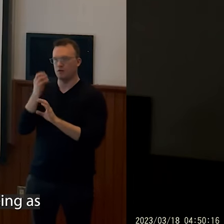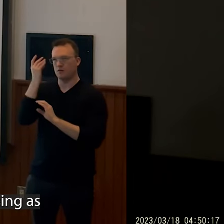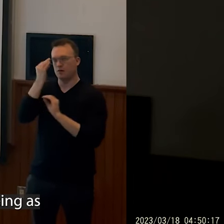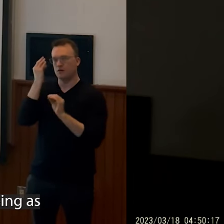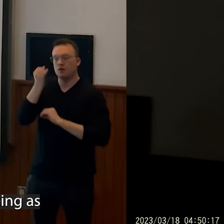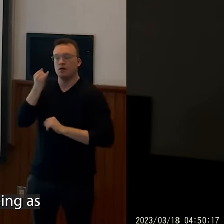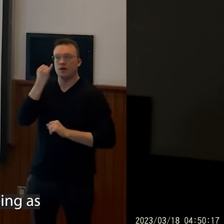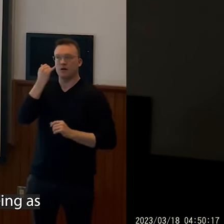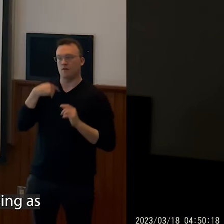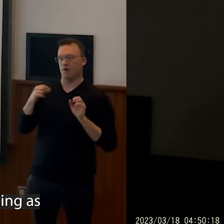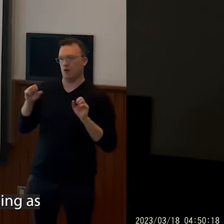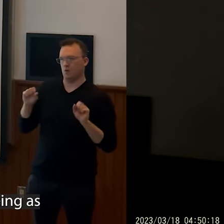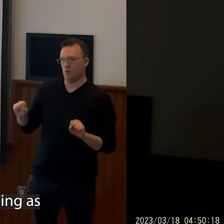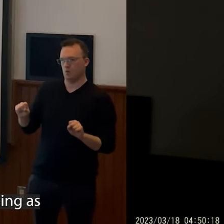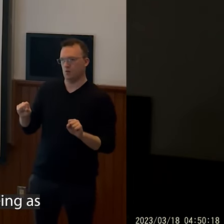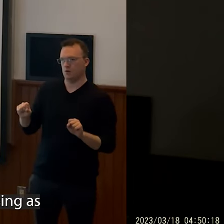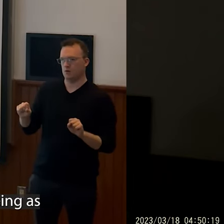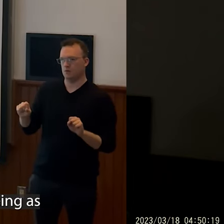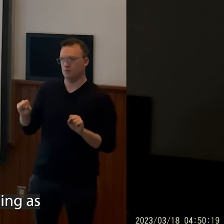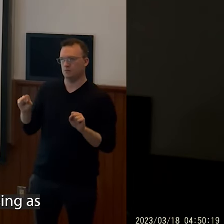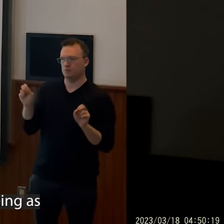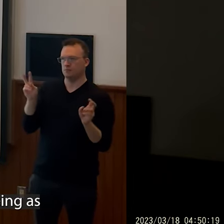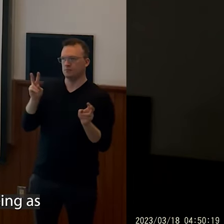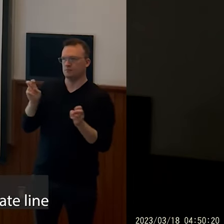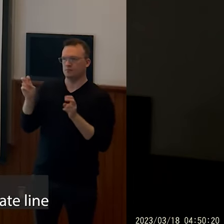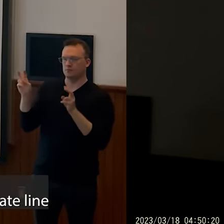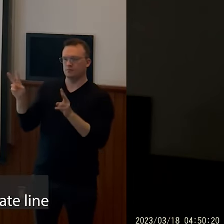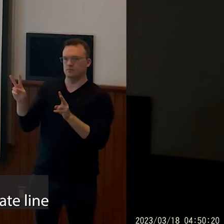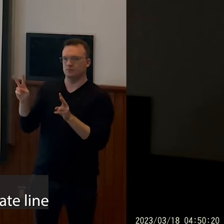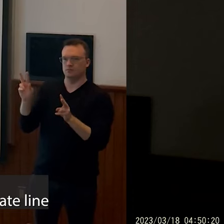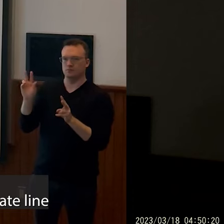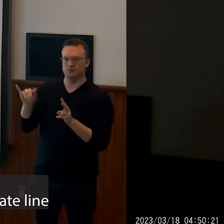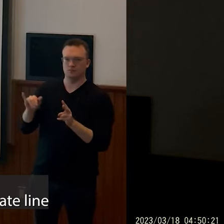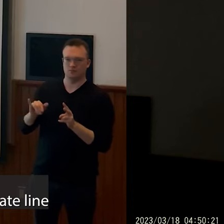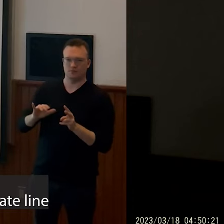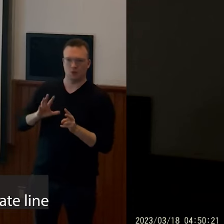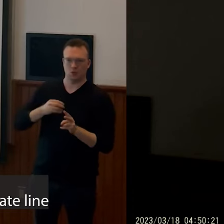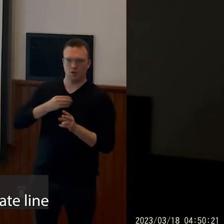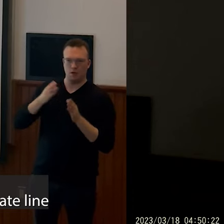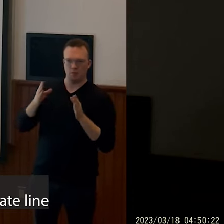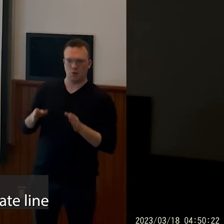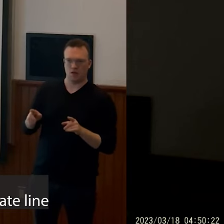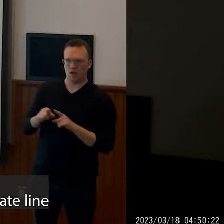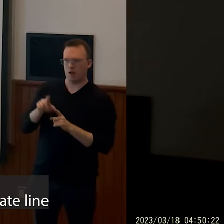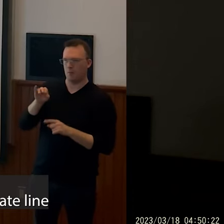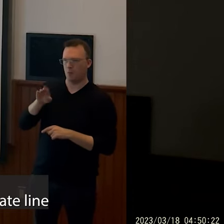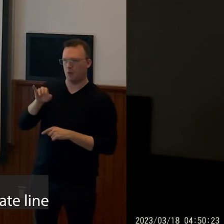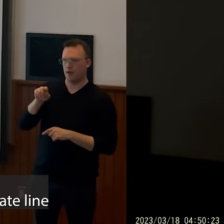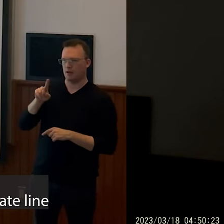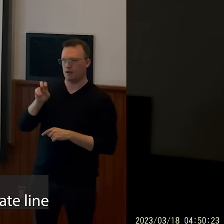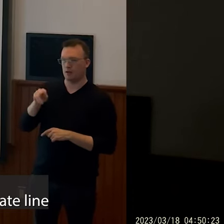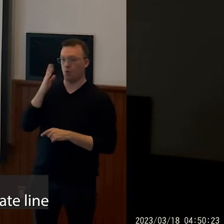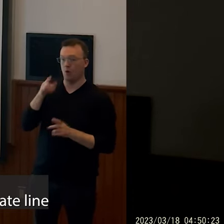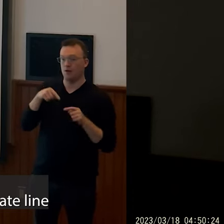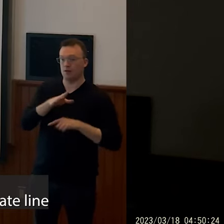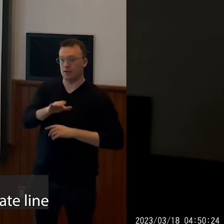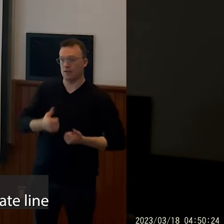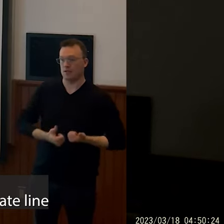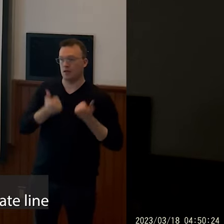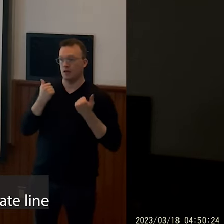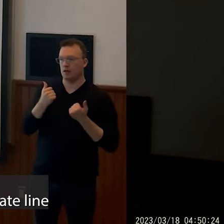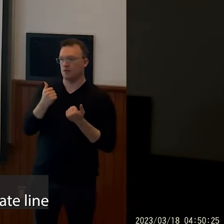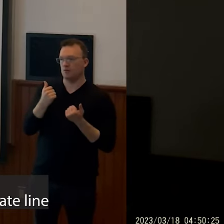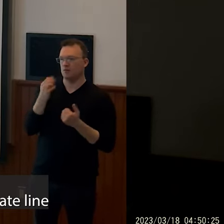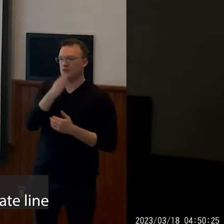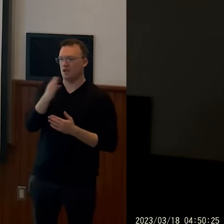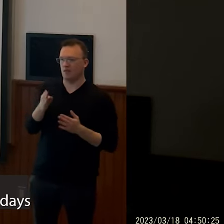if I could ever upload such a trans being as Brandon, who in his life was never able